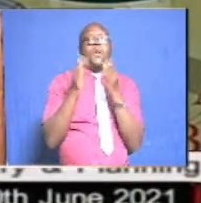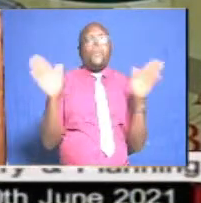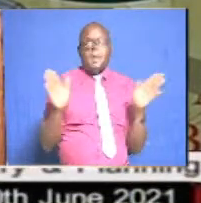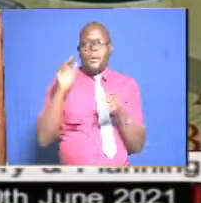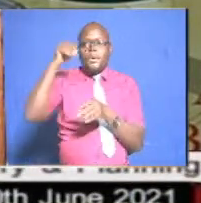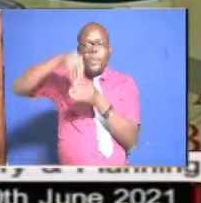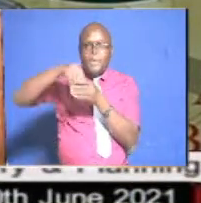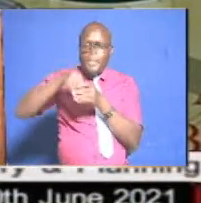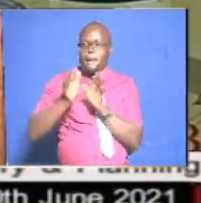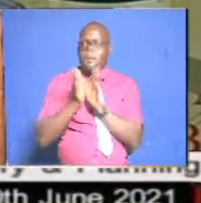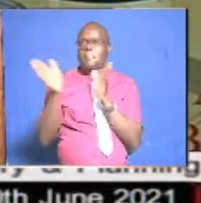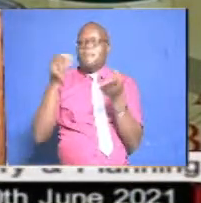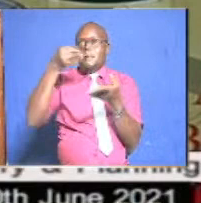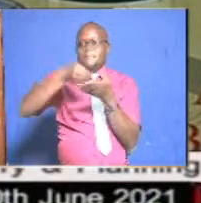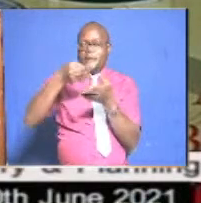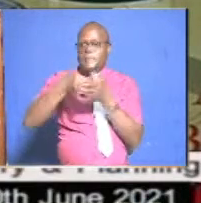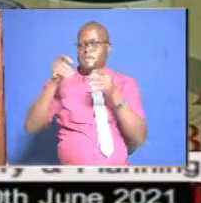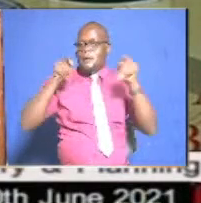public finance management.